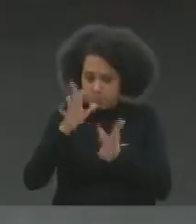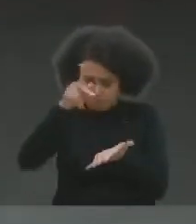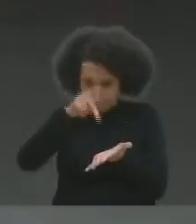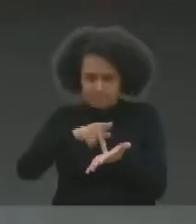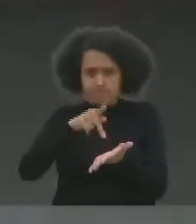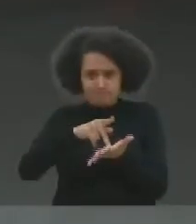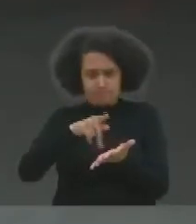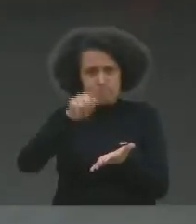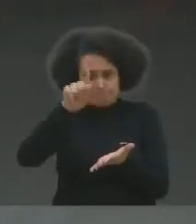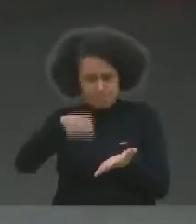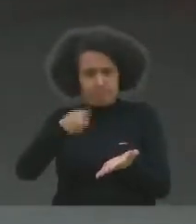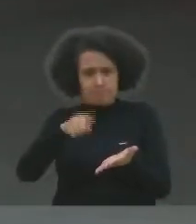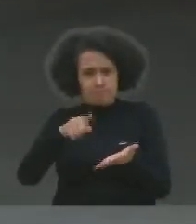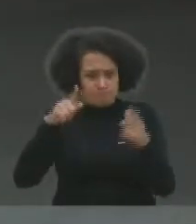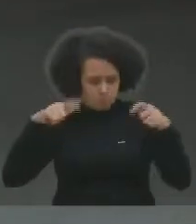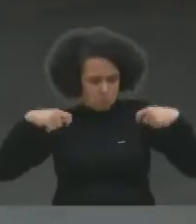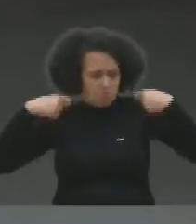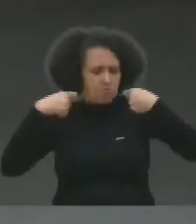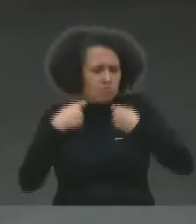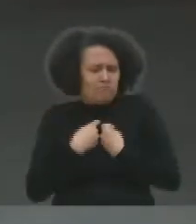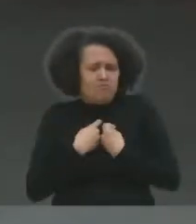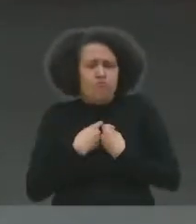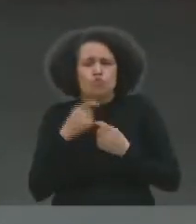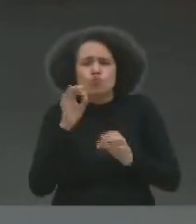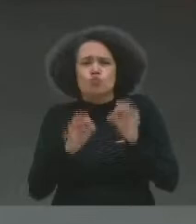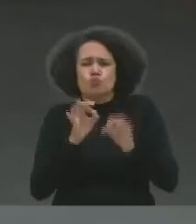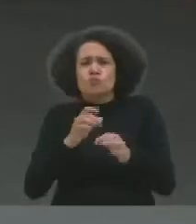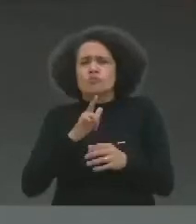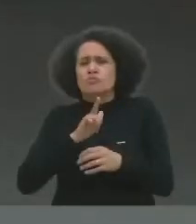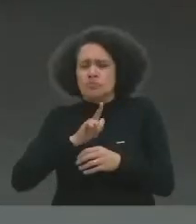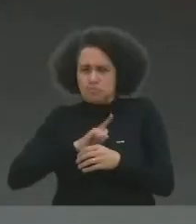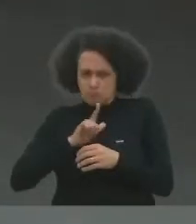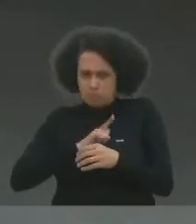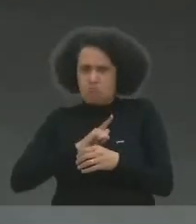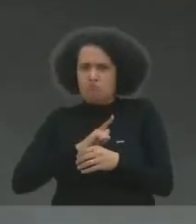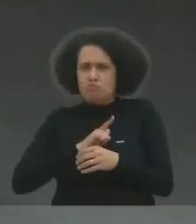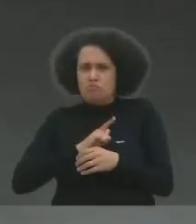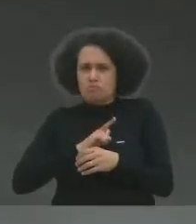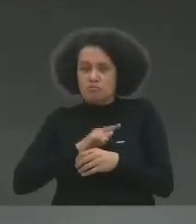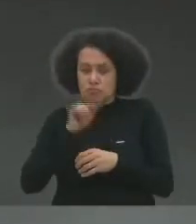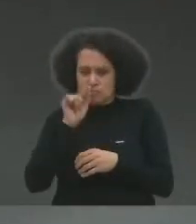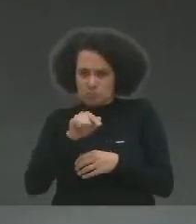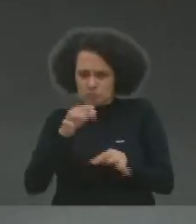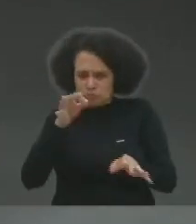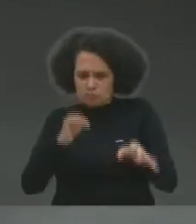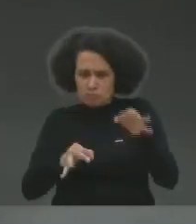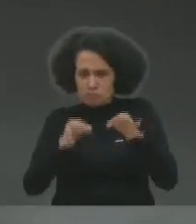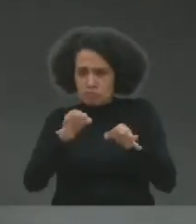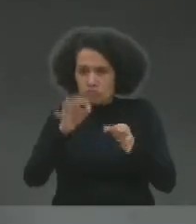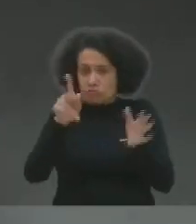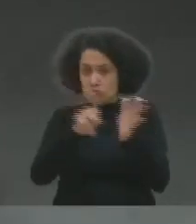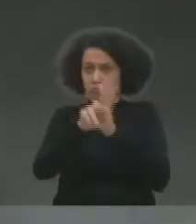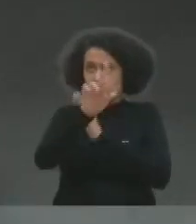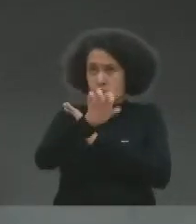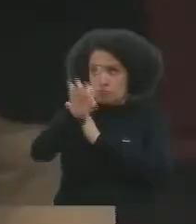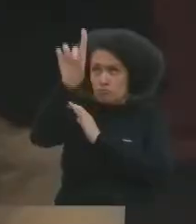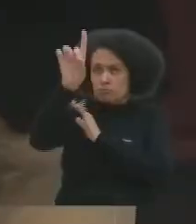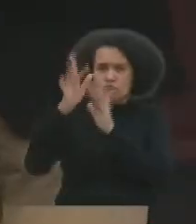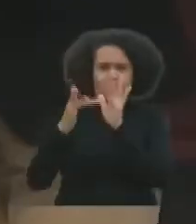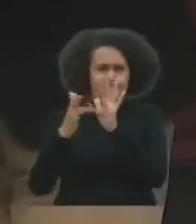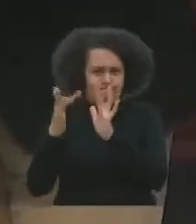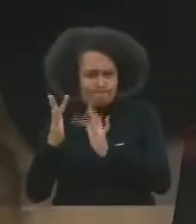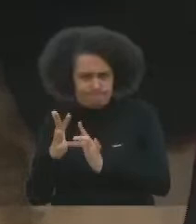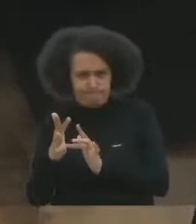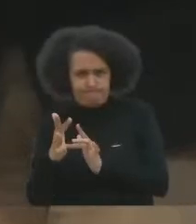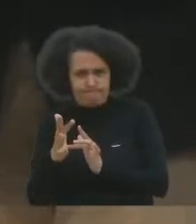with righteousness. Revesti-vos de justiça. That's the righteousness of Jesus. Esta é a justiça de Deus, de Jesus. Have your feet